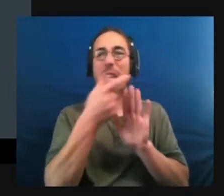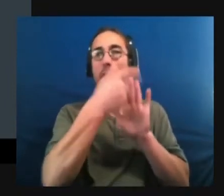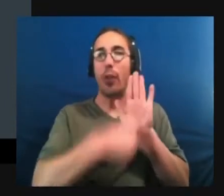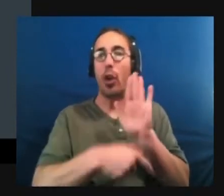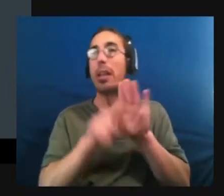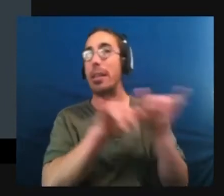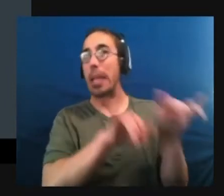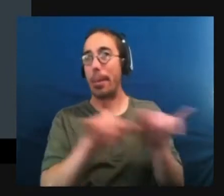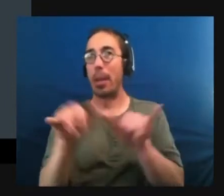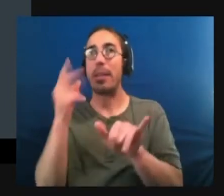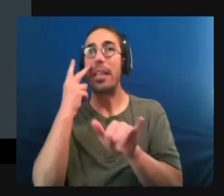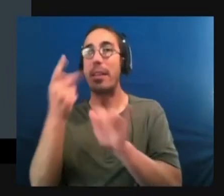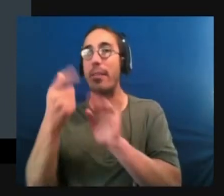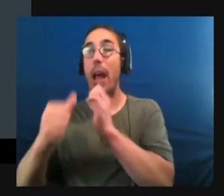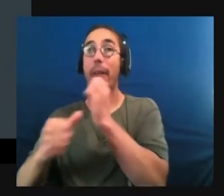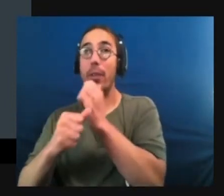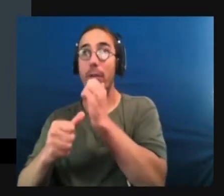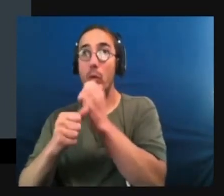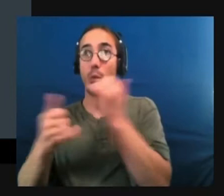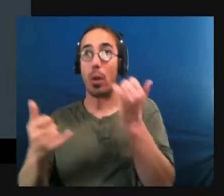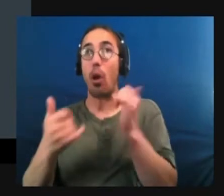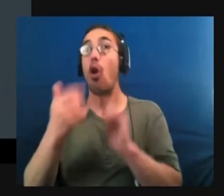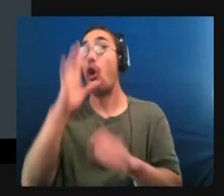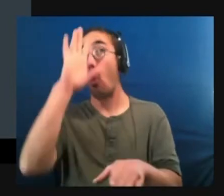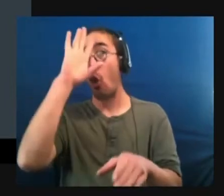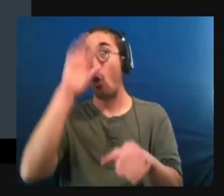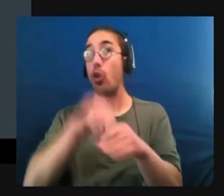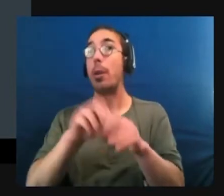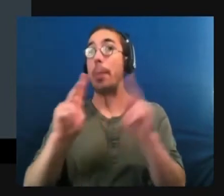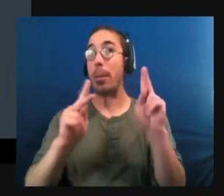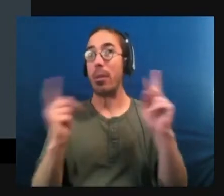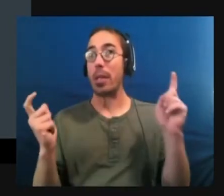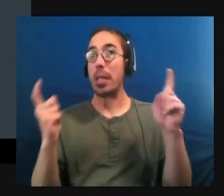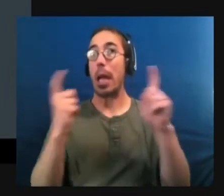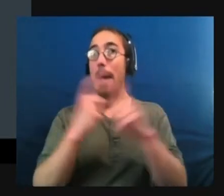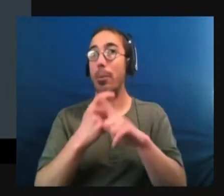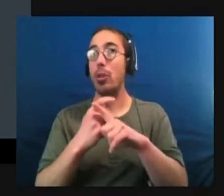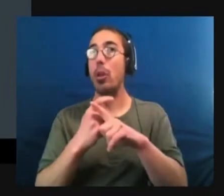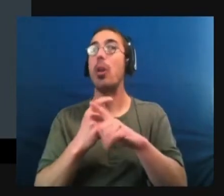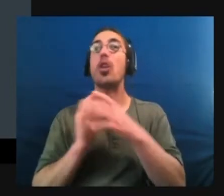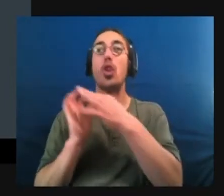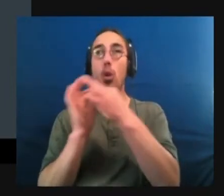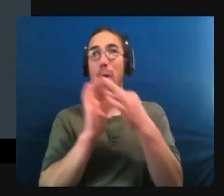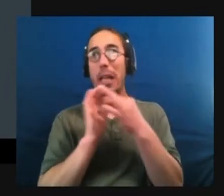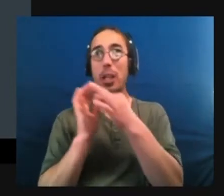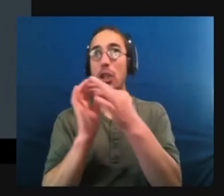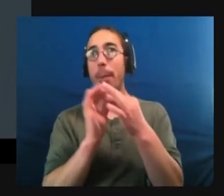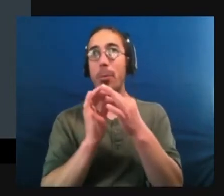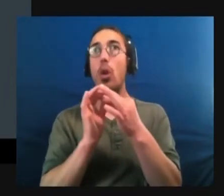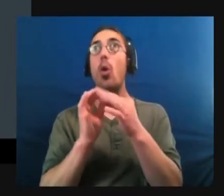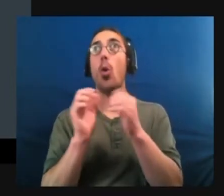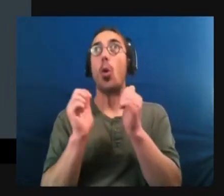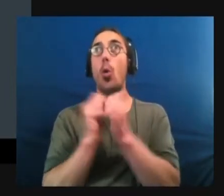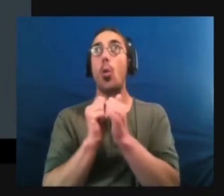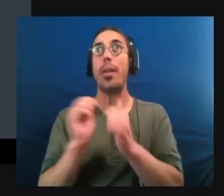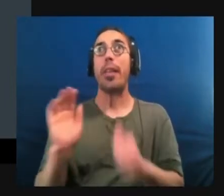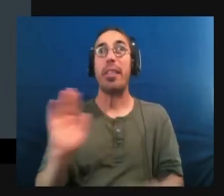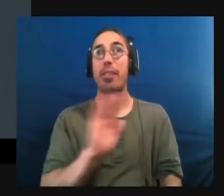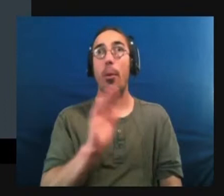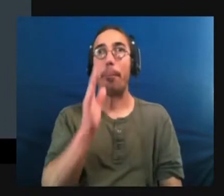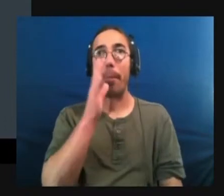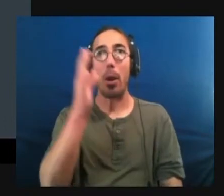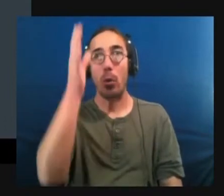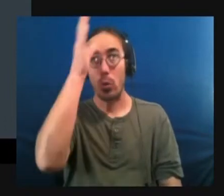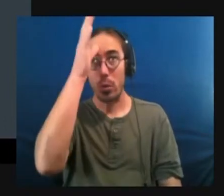today, autistic people have complicated relationships with their parents. That